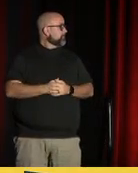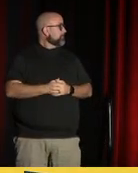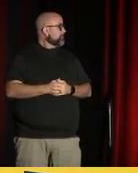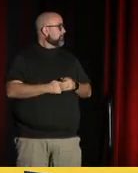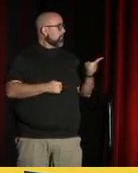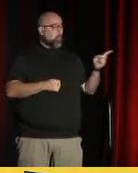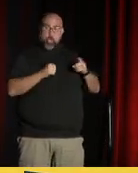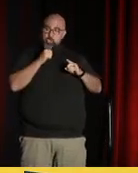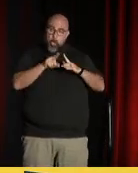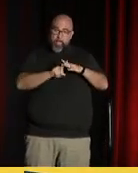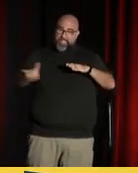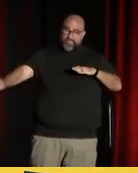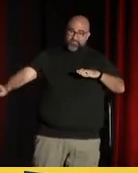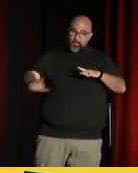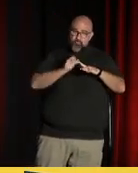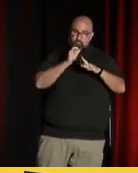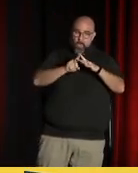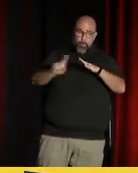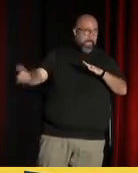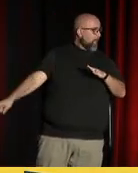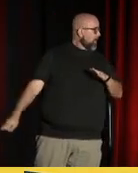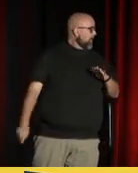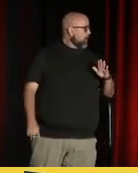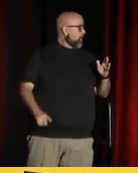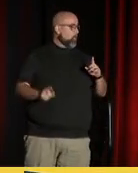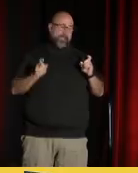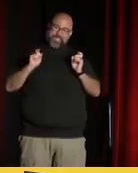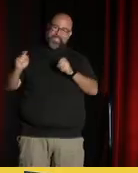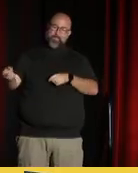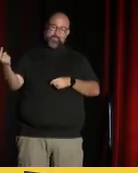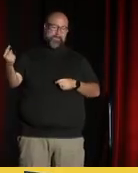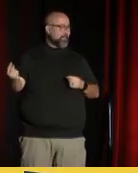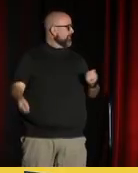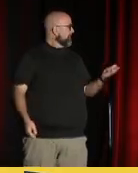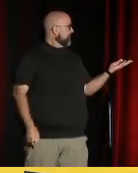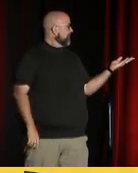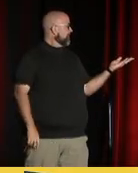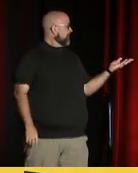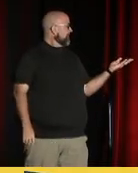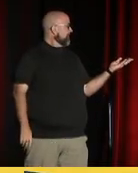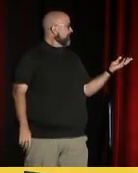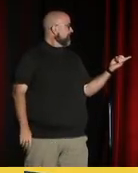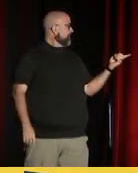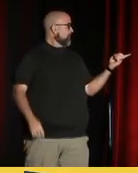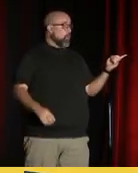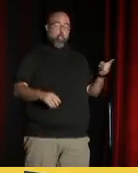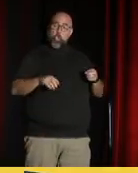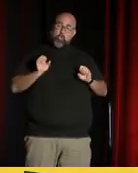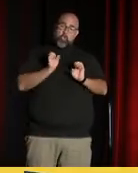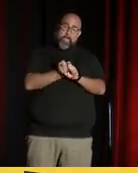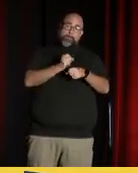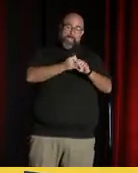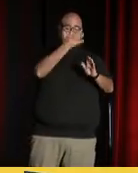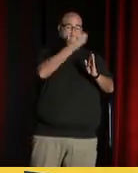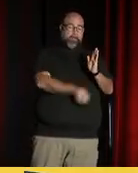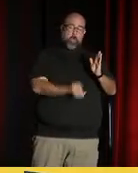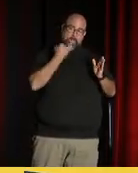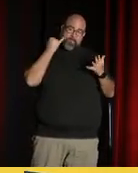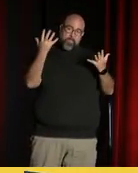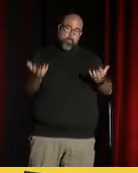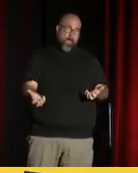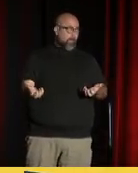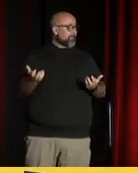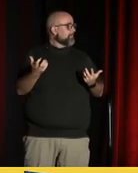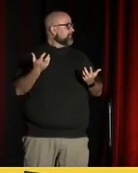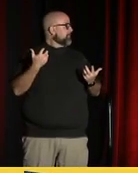Don't run away so quick. We got to give you something. You can make these disappear if you want. So everybody here, at